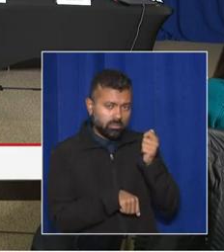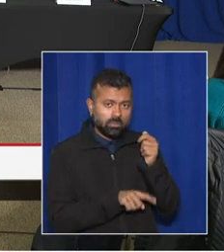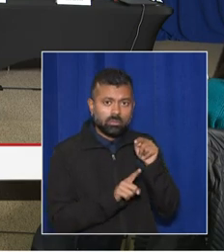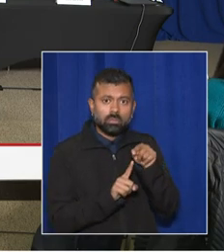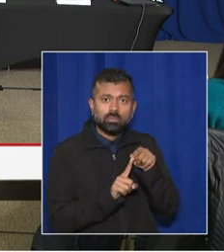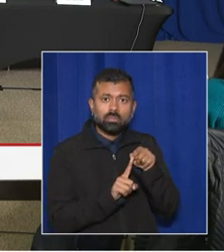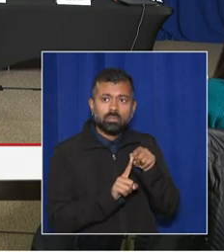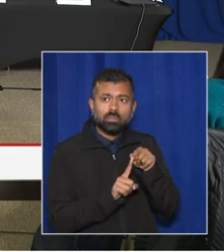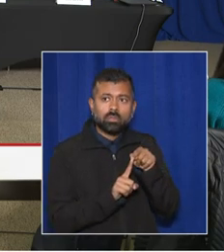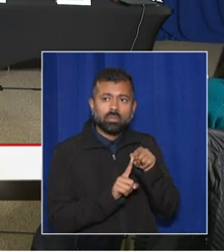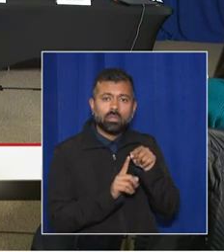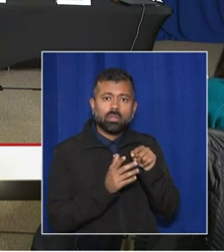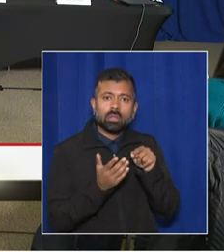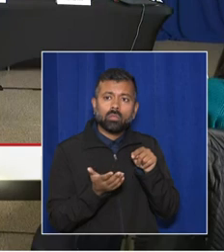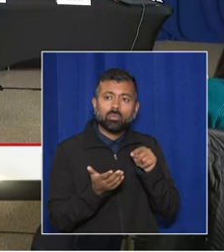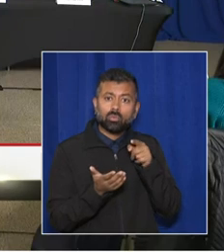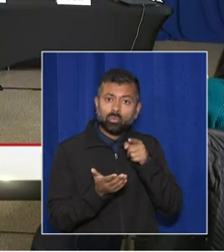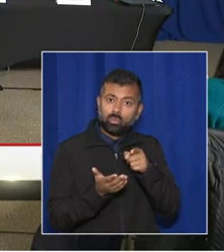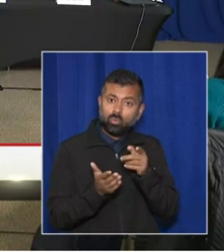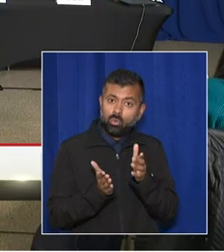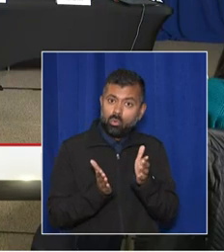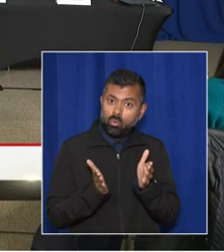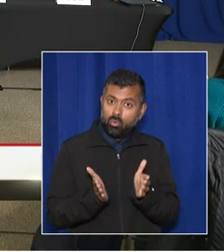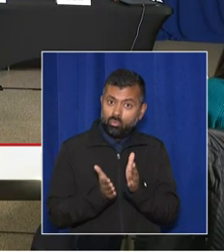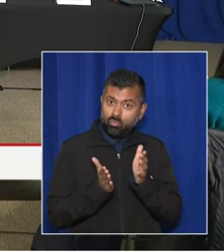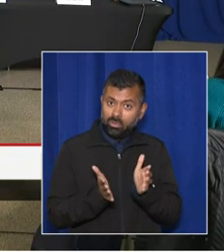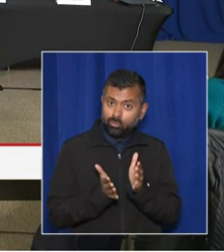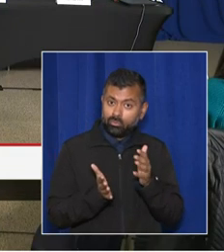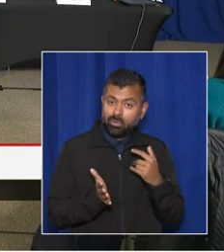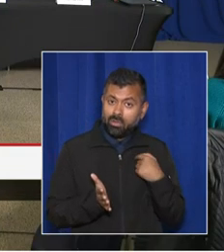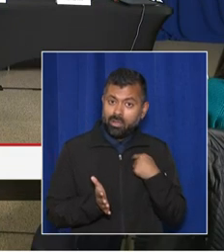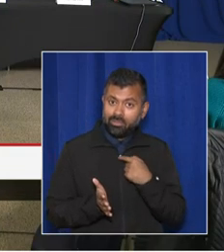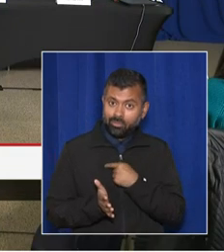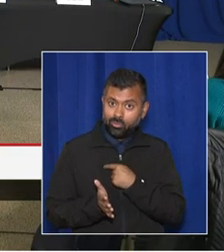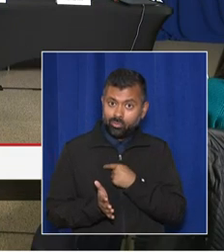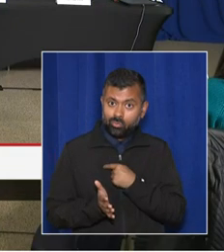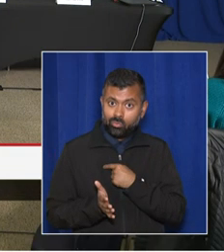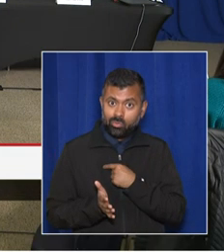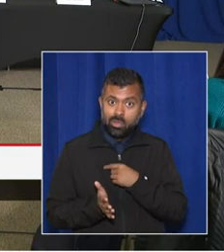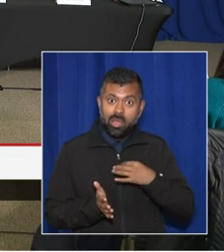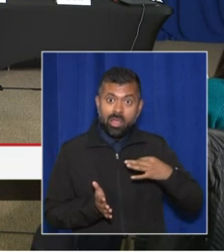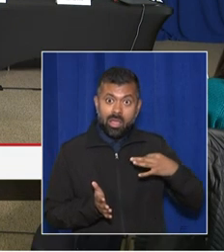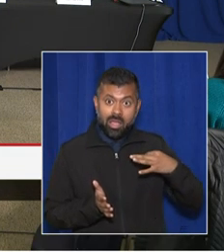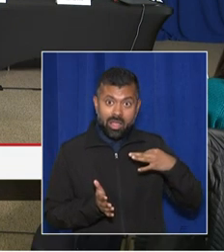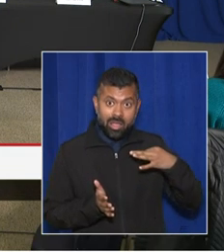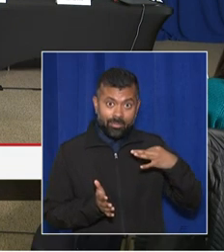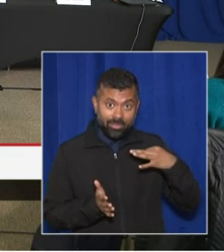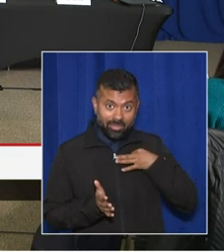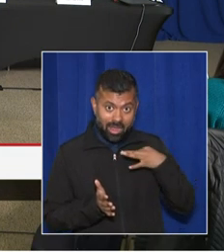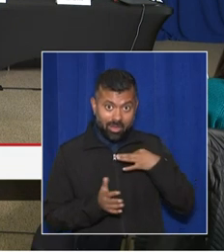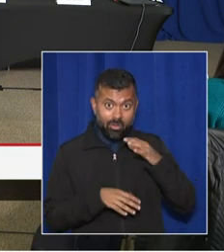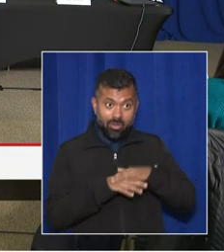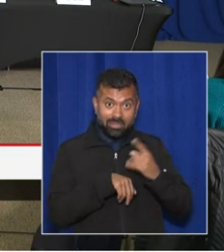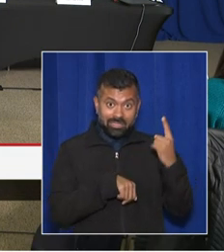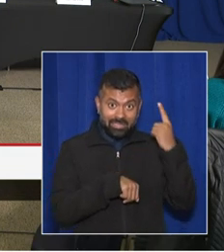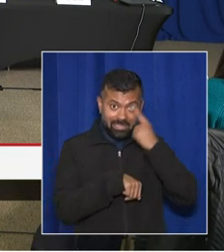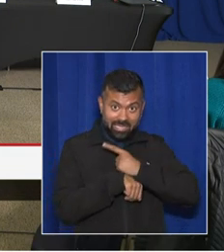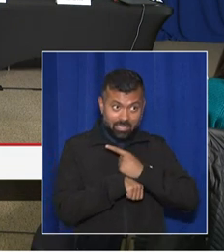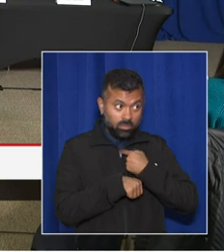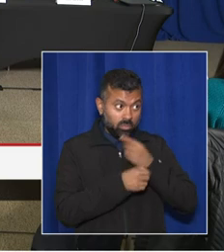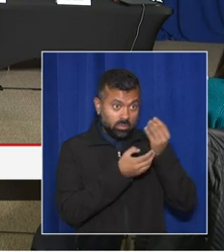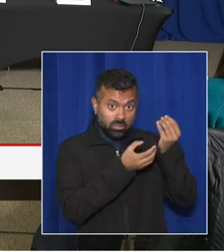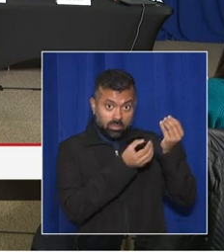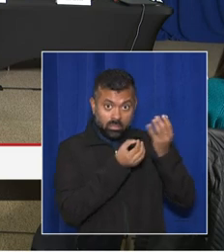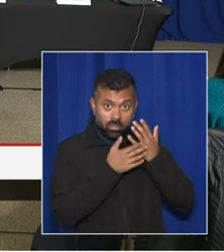to apply their initial claim on the day they were notified of their termination or the effective last day